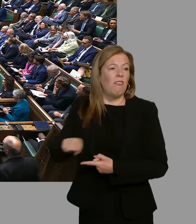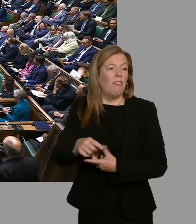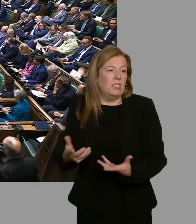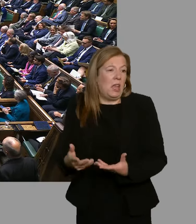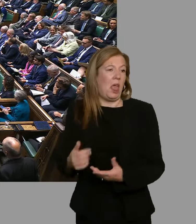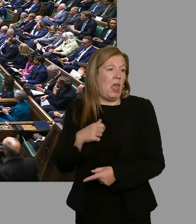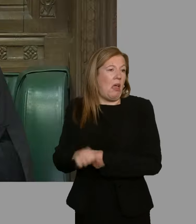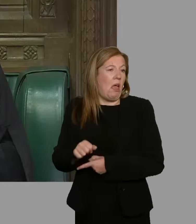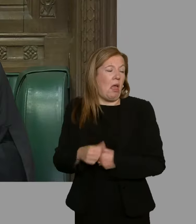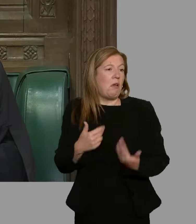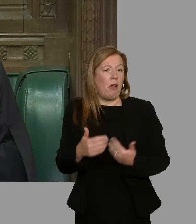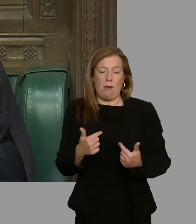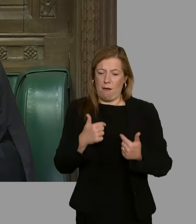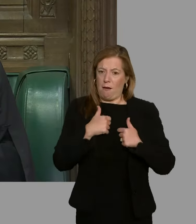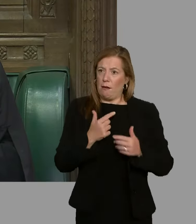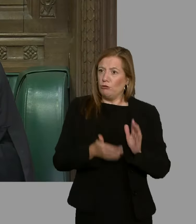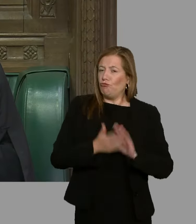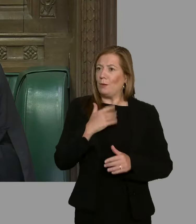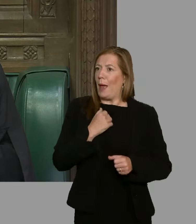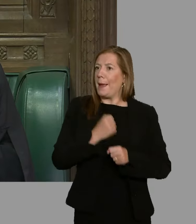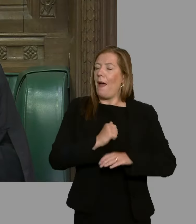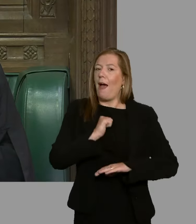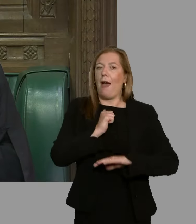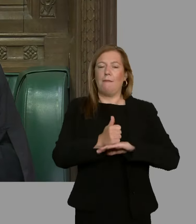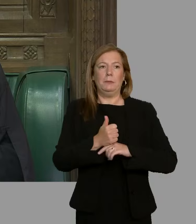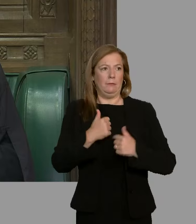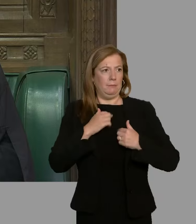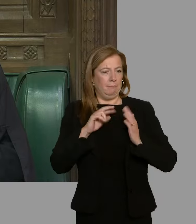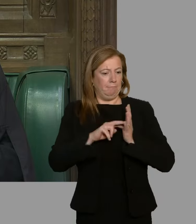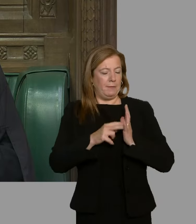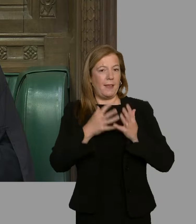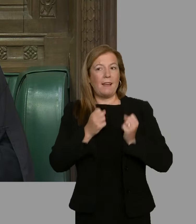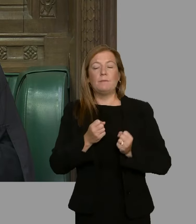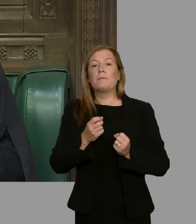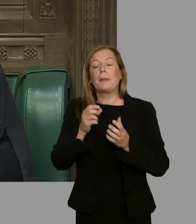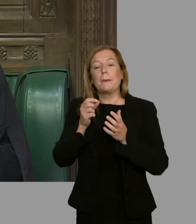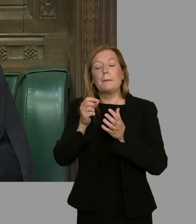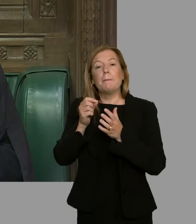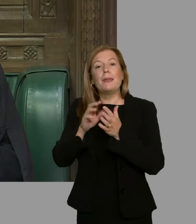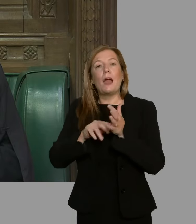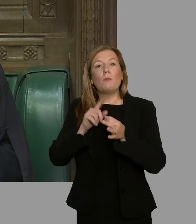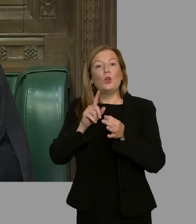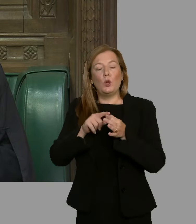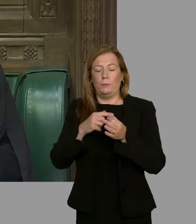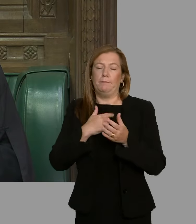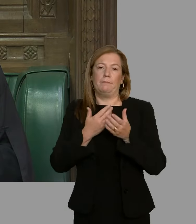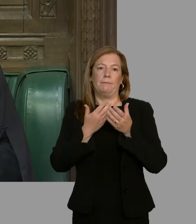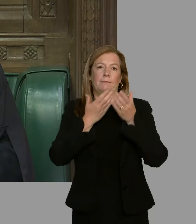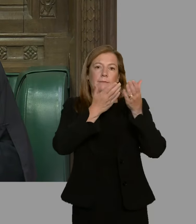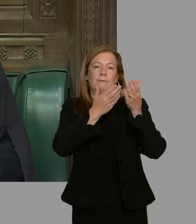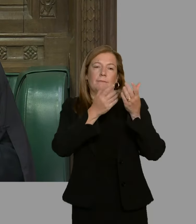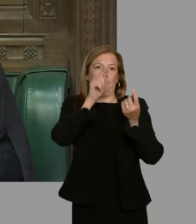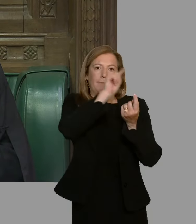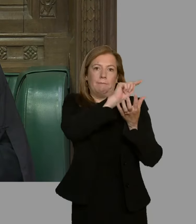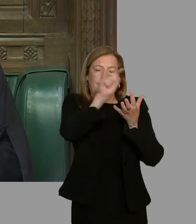Before we come to Prime Minister's questions, can I welcome into the gallery the Speakers of Anguilla, Bermuda, British Virgin Islands, the Falkland